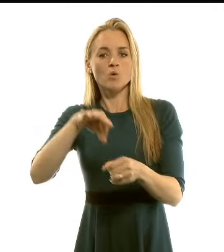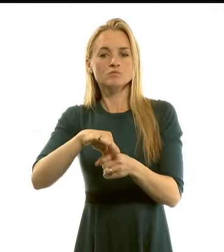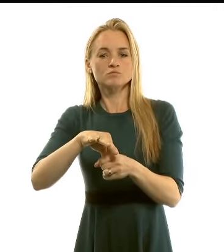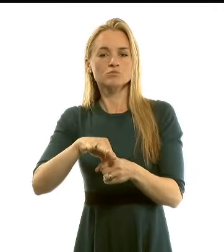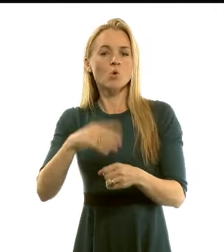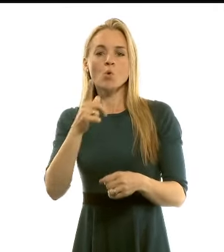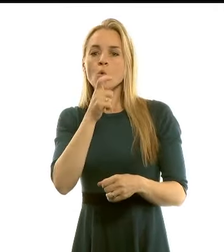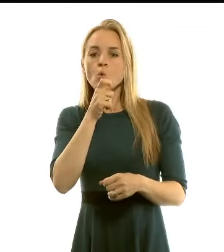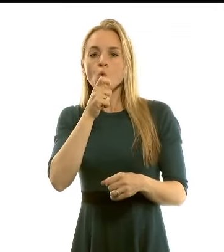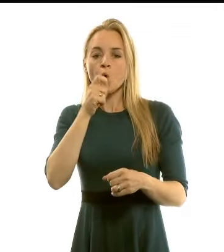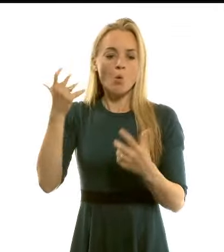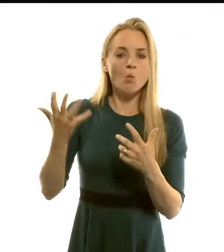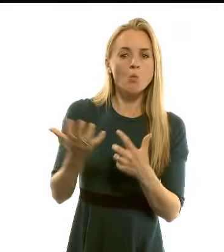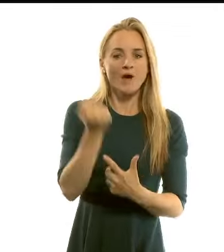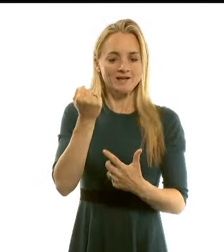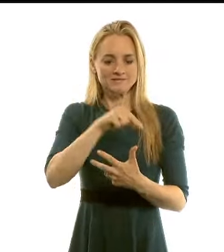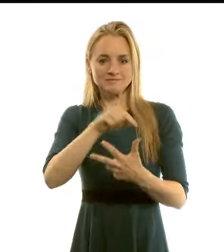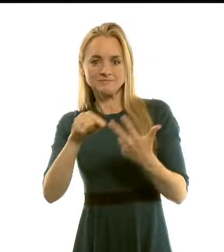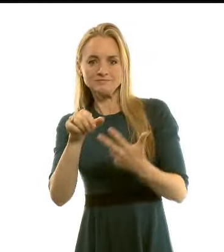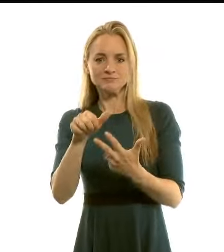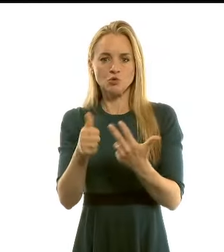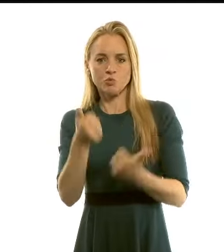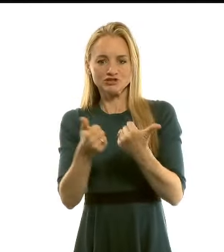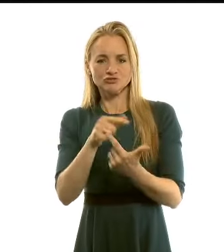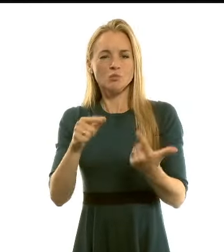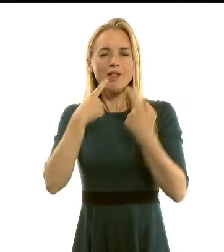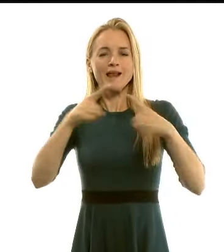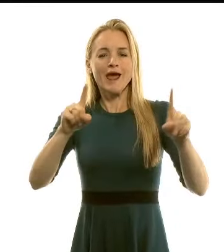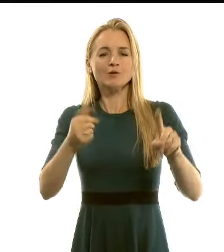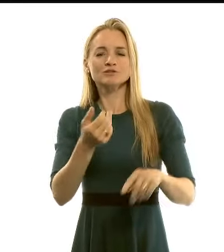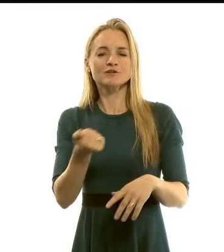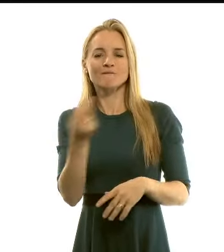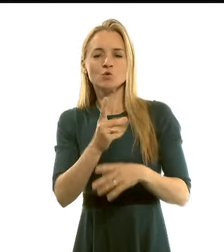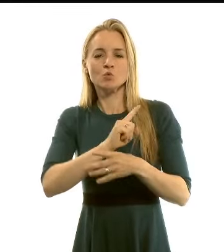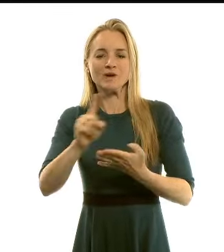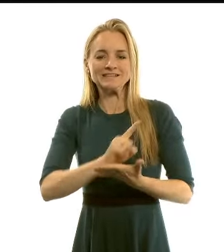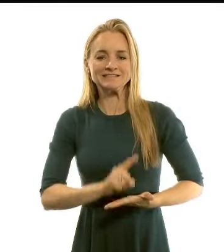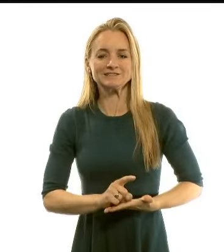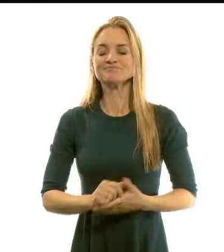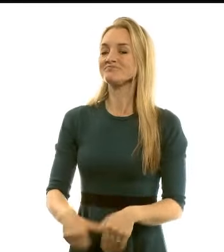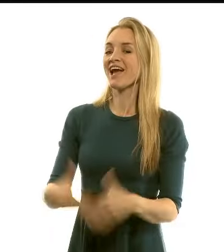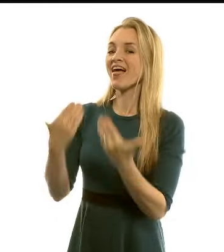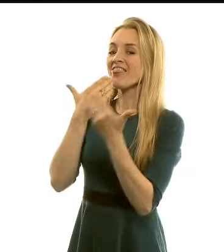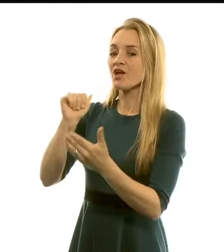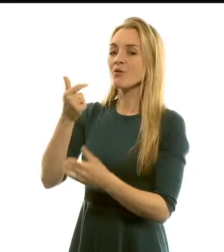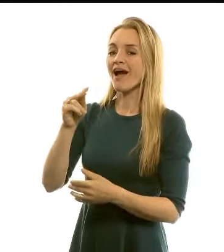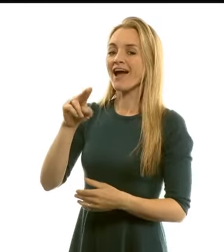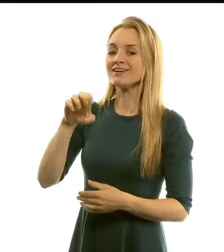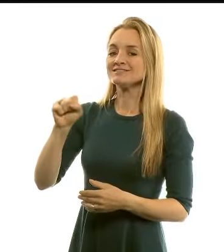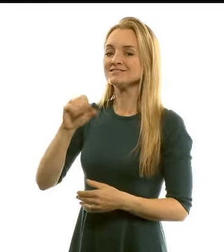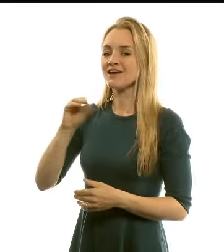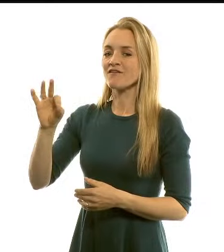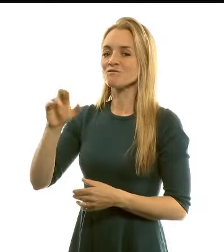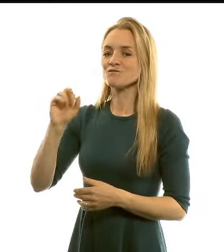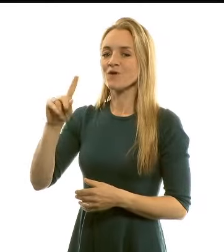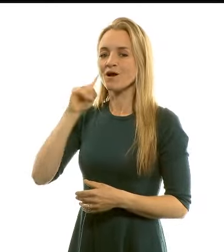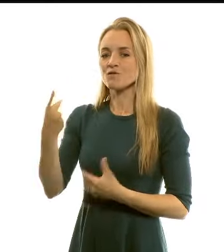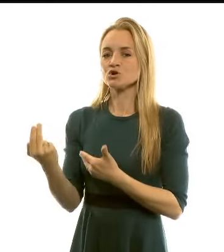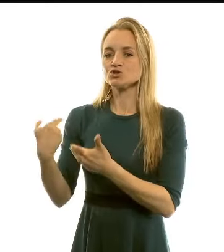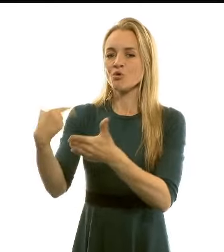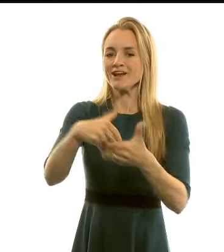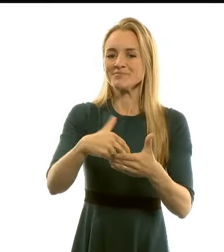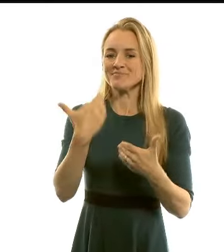wonderful Agnes and the wonderful Fred, everyone. Thanks for coming. You are brilliant. Thank you so much.